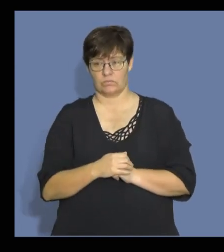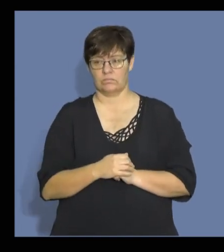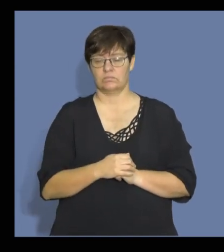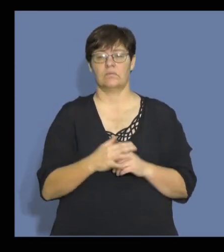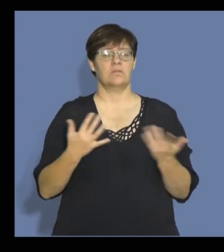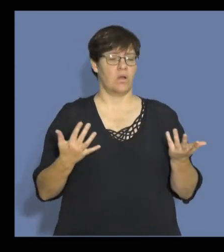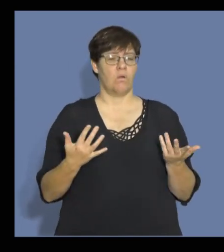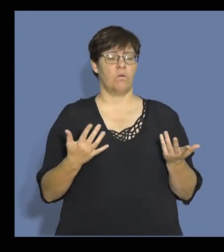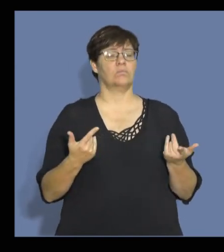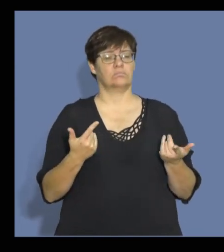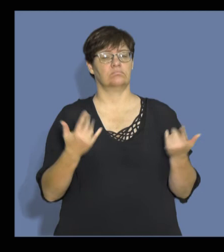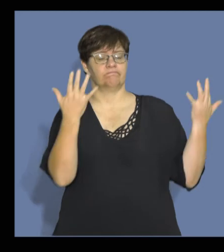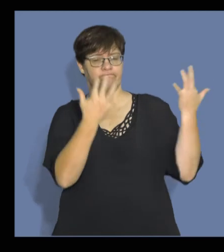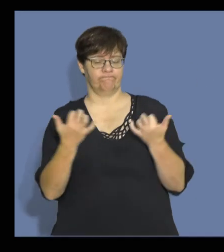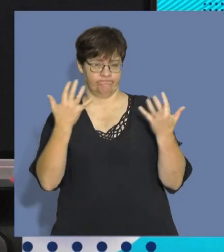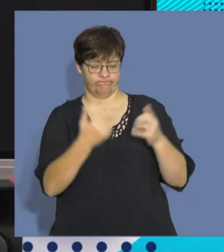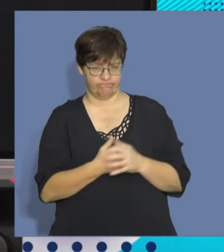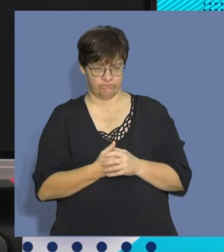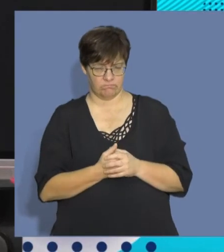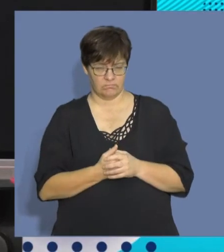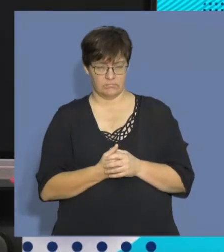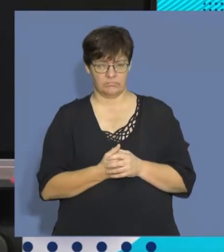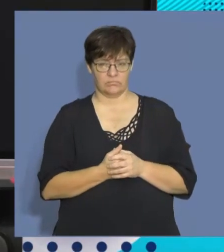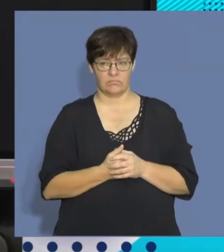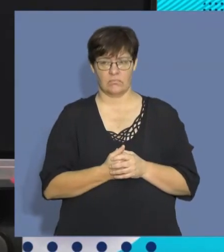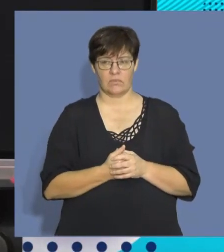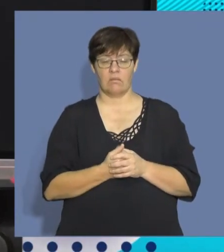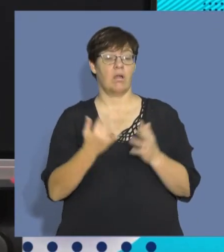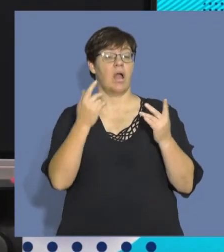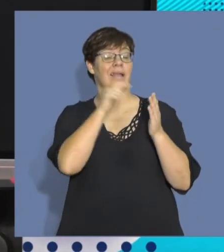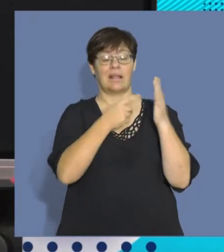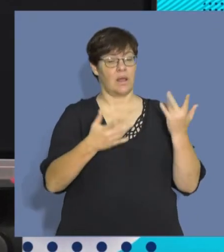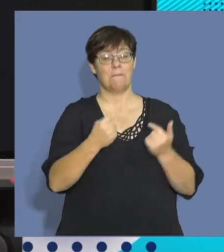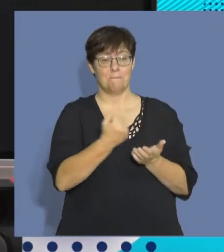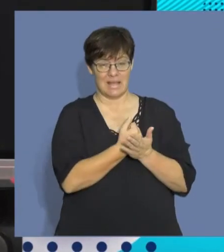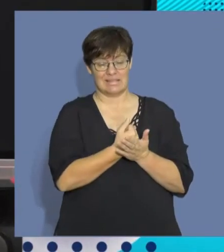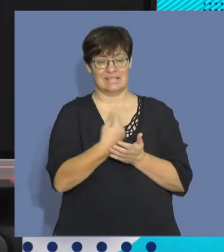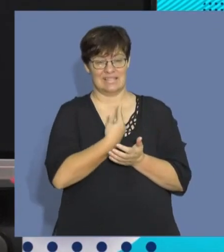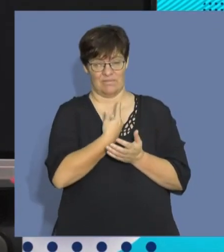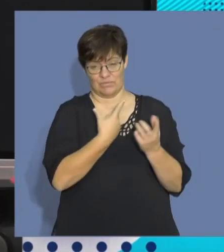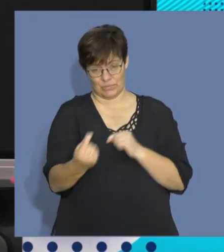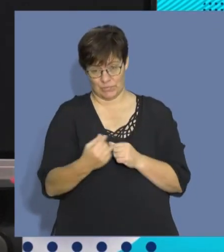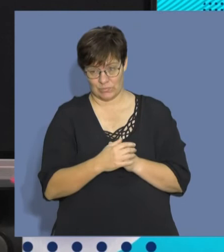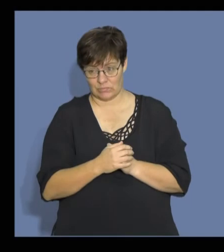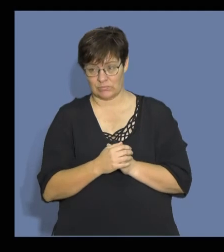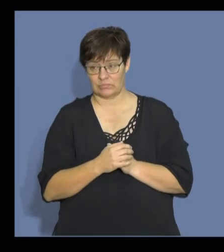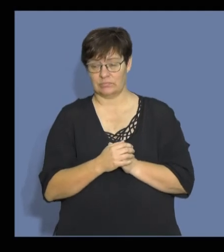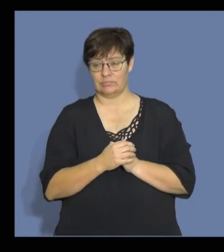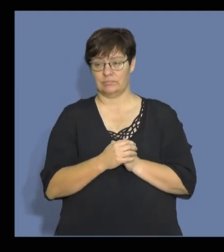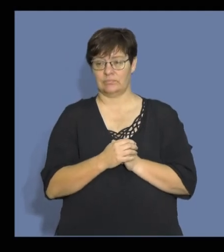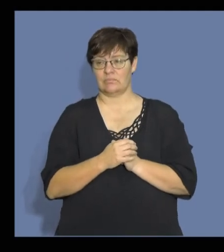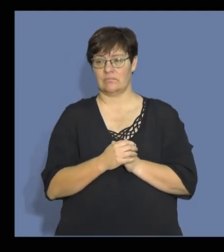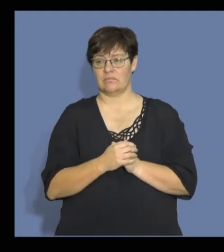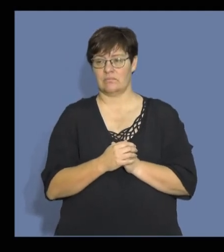And now that all that remains for me is to simplify. So I can't do this on my calculator. I'll have to do this by